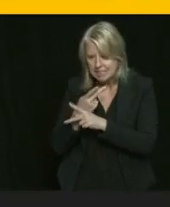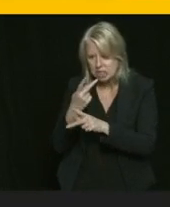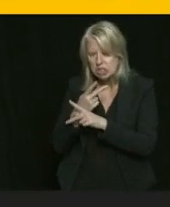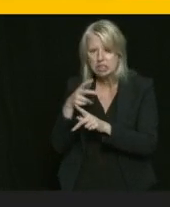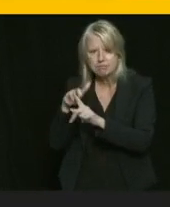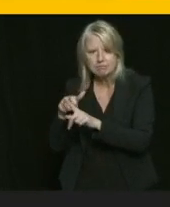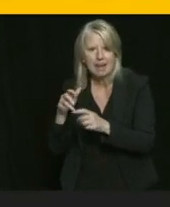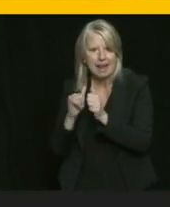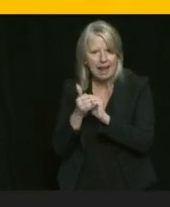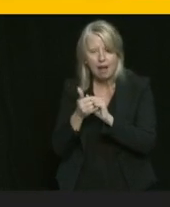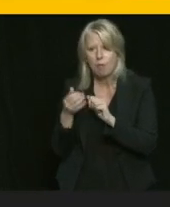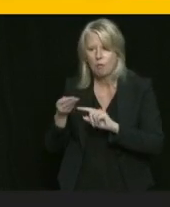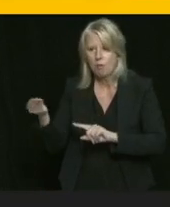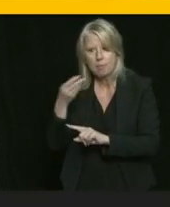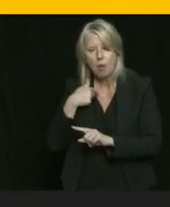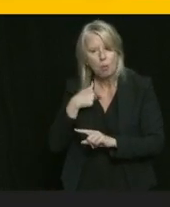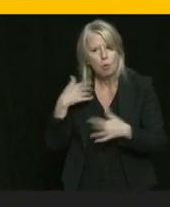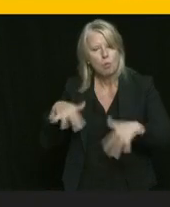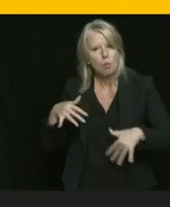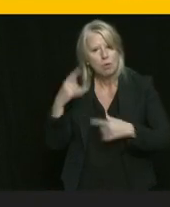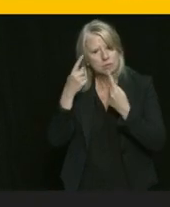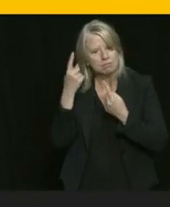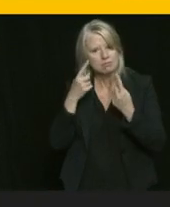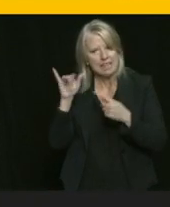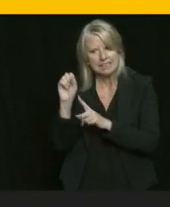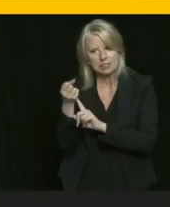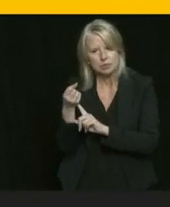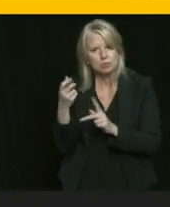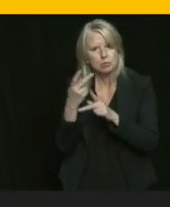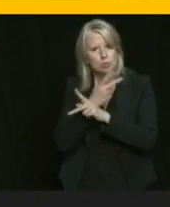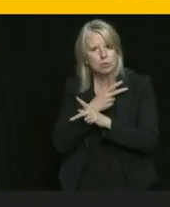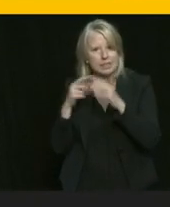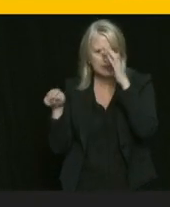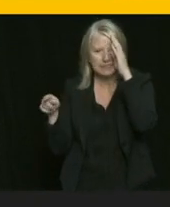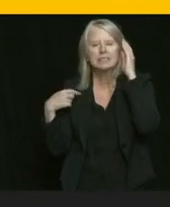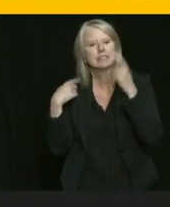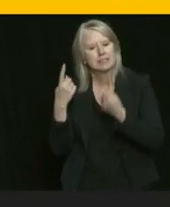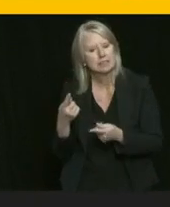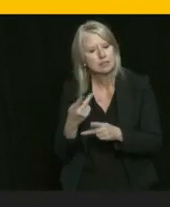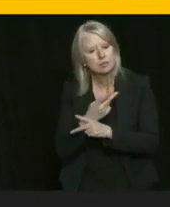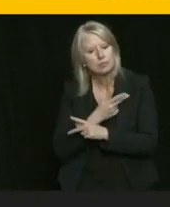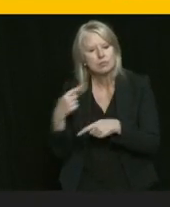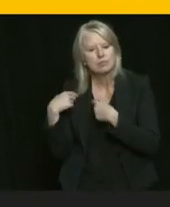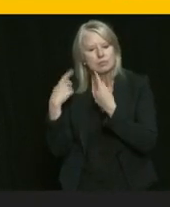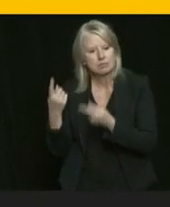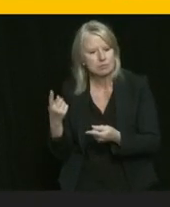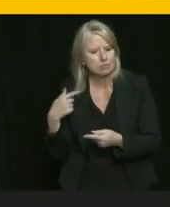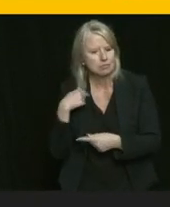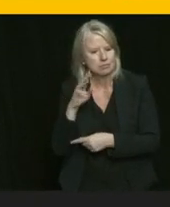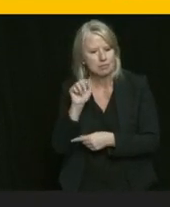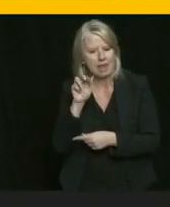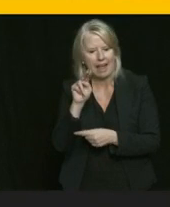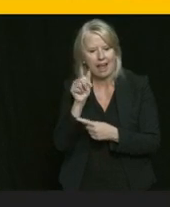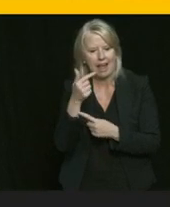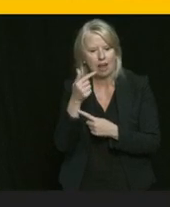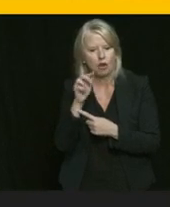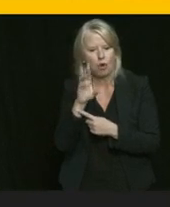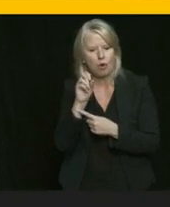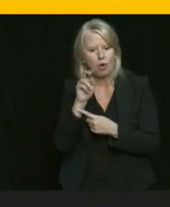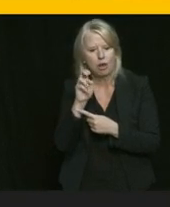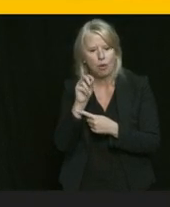But we're taking this very seriously. The situation in Nagorno-Karabakh remains of utmost concern to us.